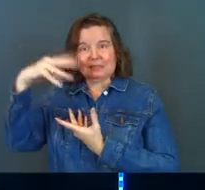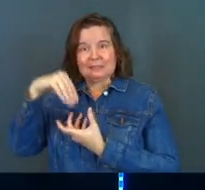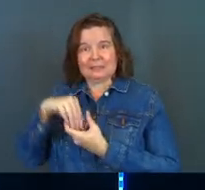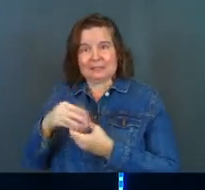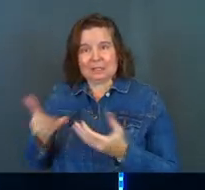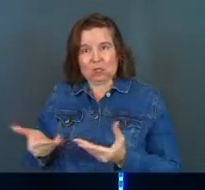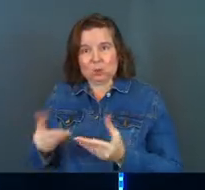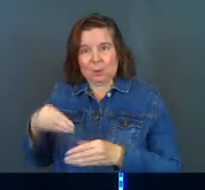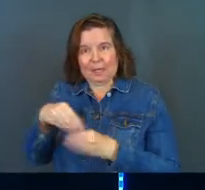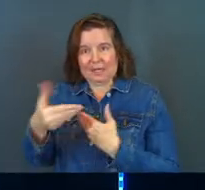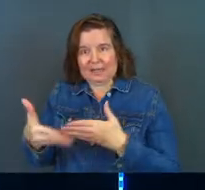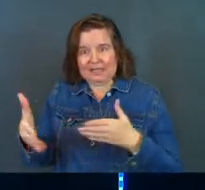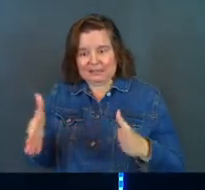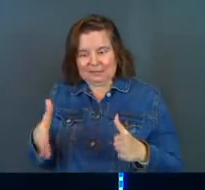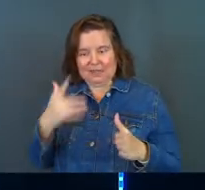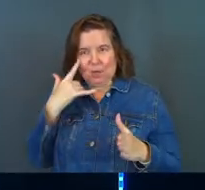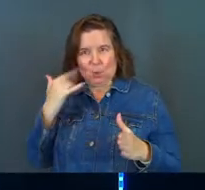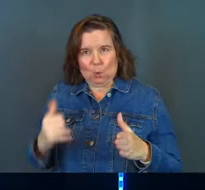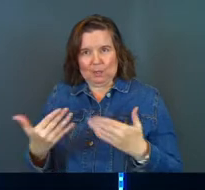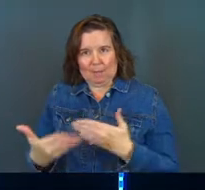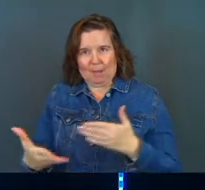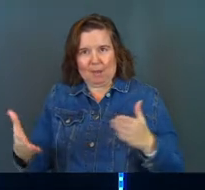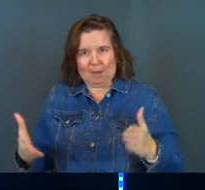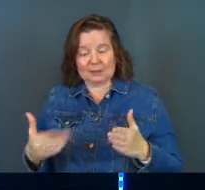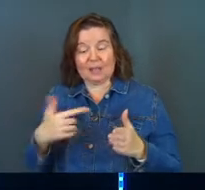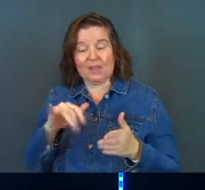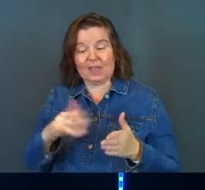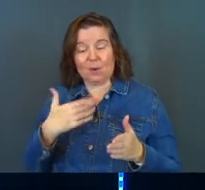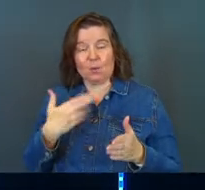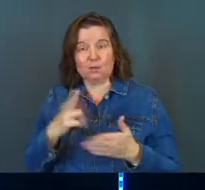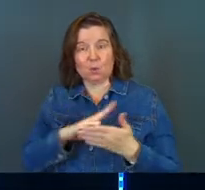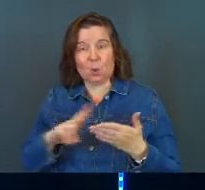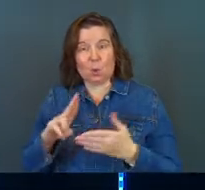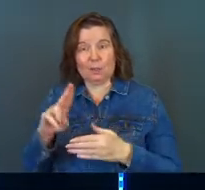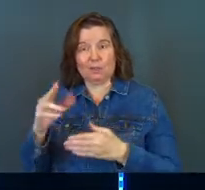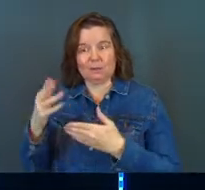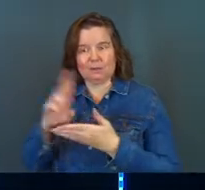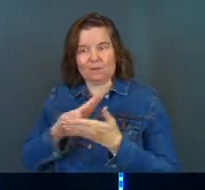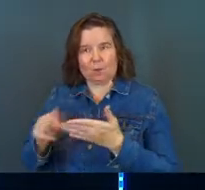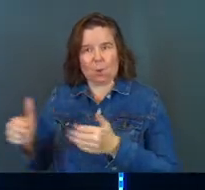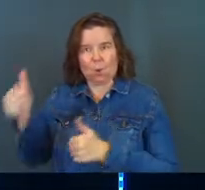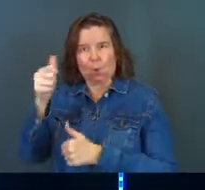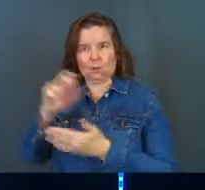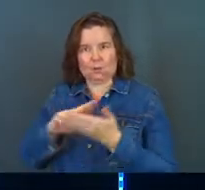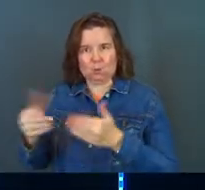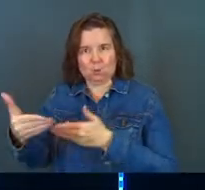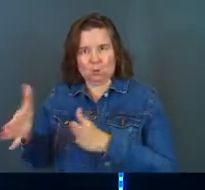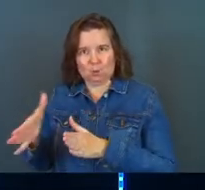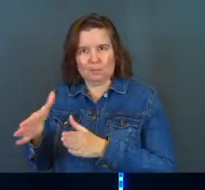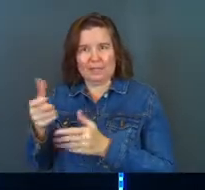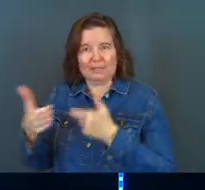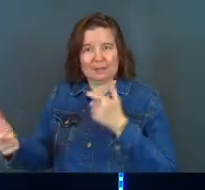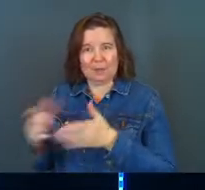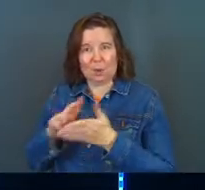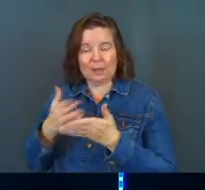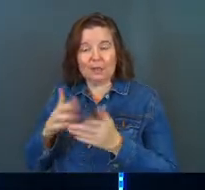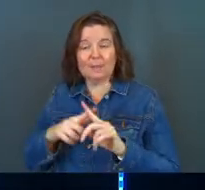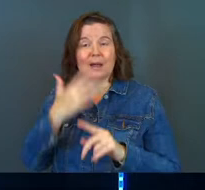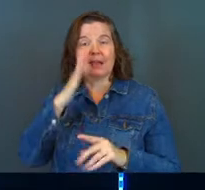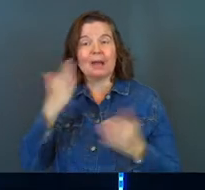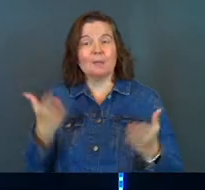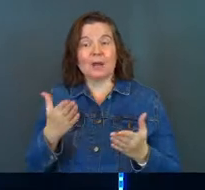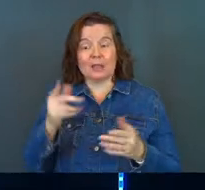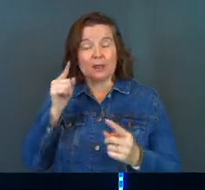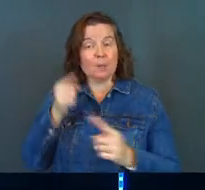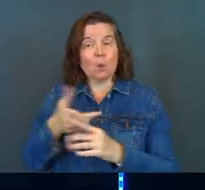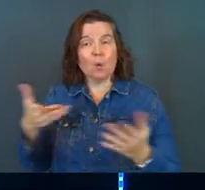and indwell this crazy golden box. And that was in the Holy of Holies. And it was this big holy thing. But God's